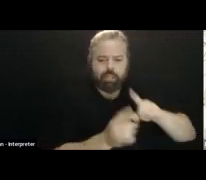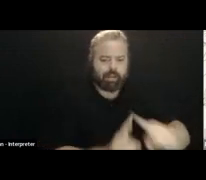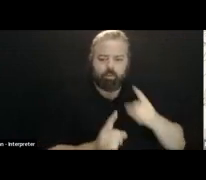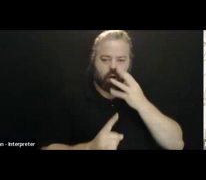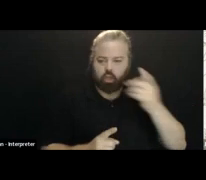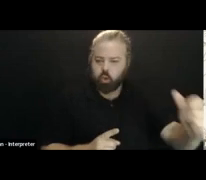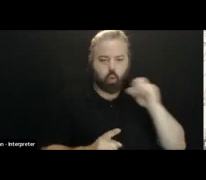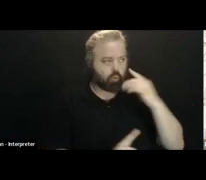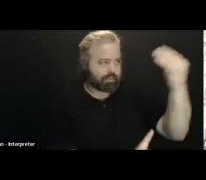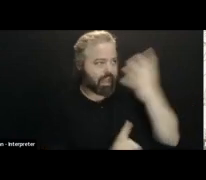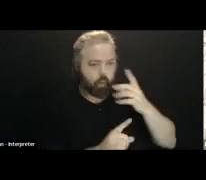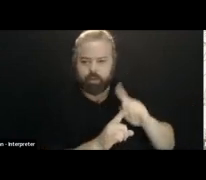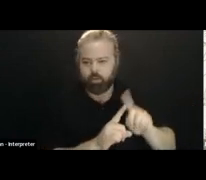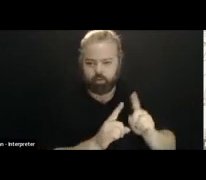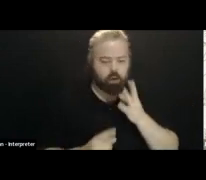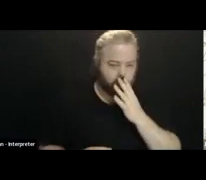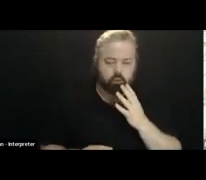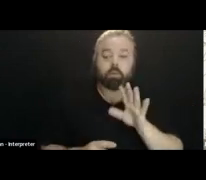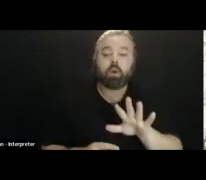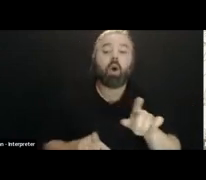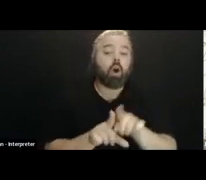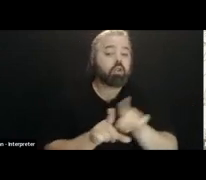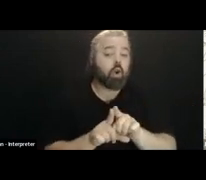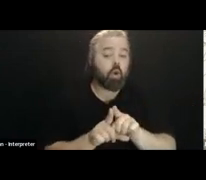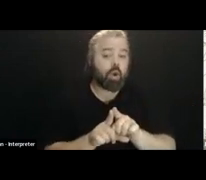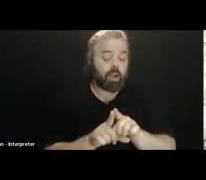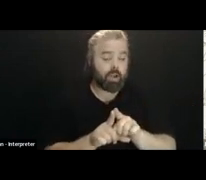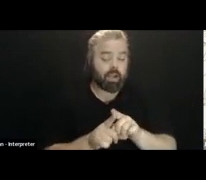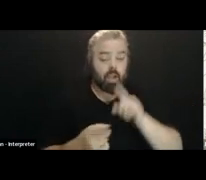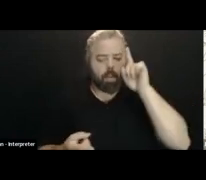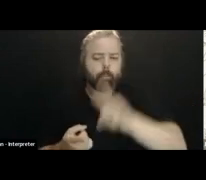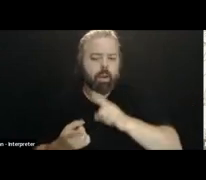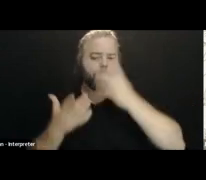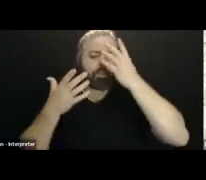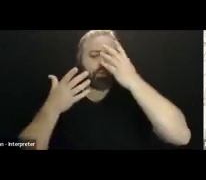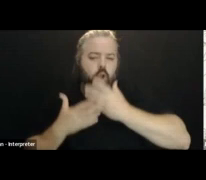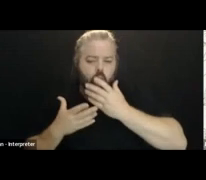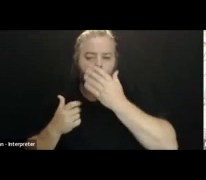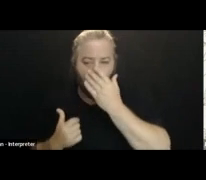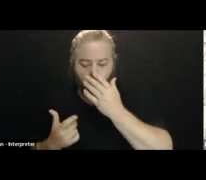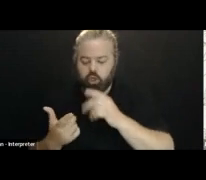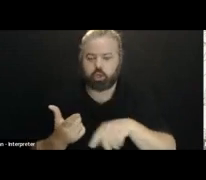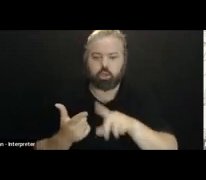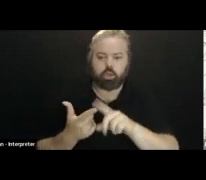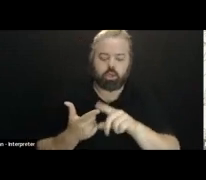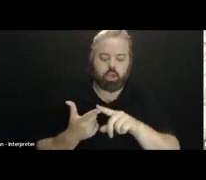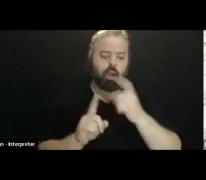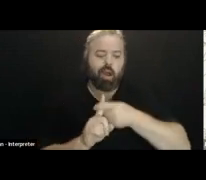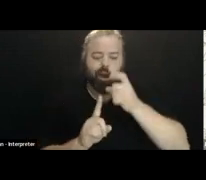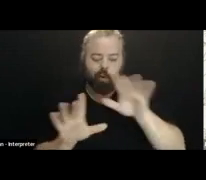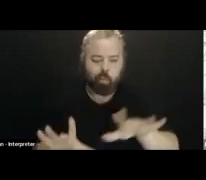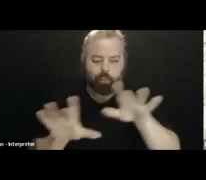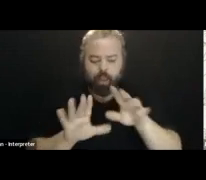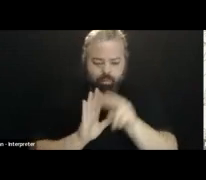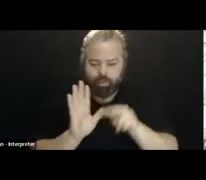We also want to talk about minimizing dark colors and autoplay videos and distracting animations and photos.